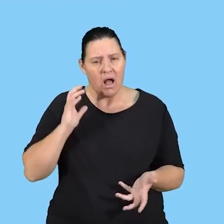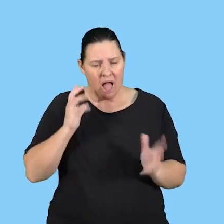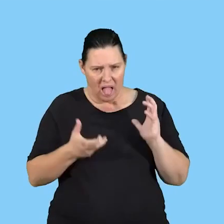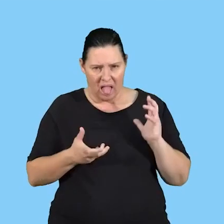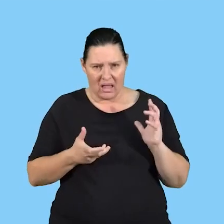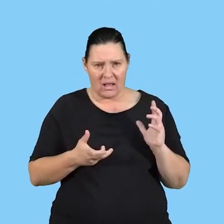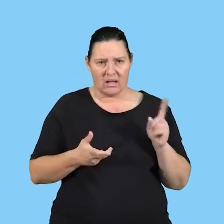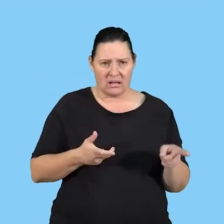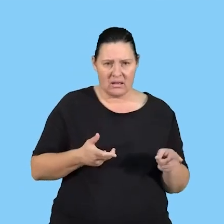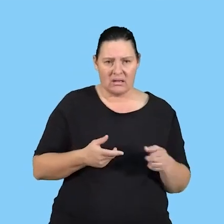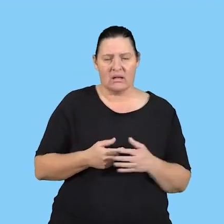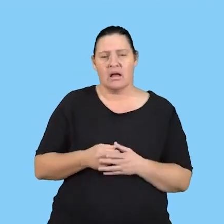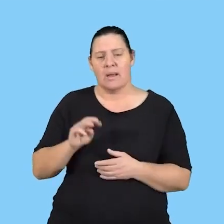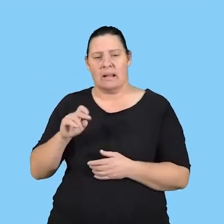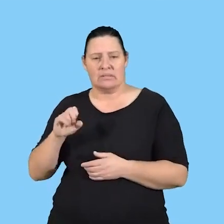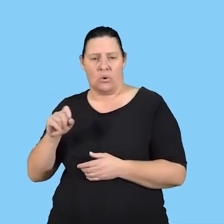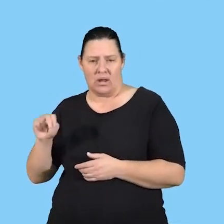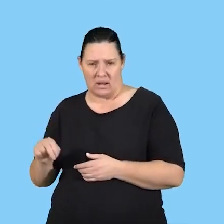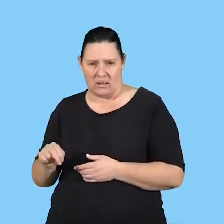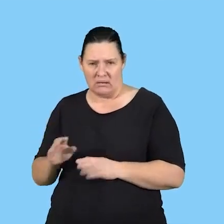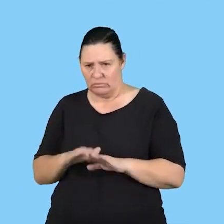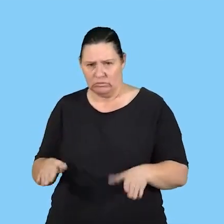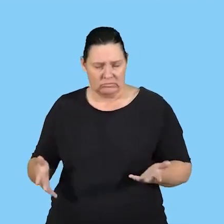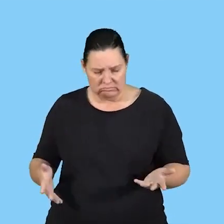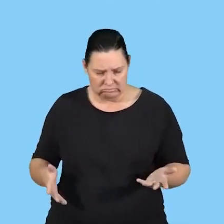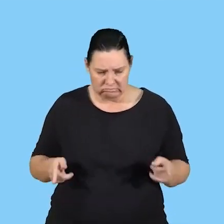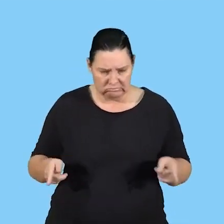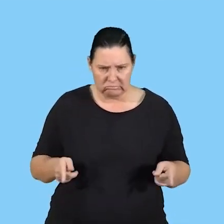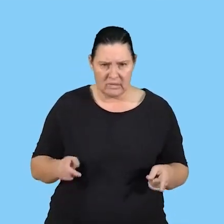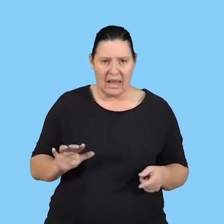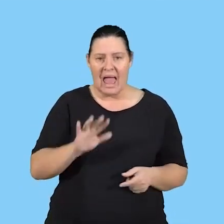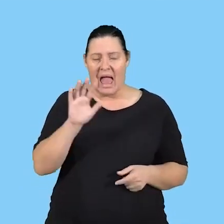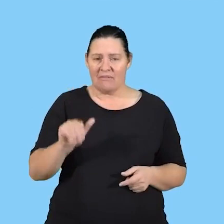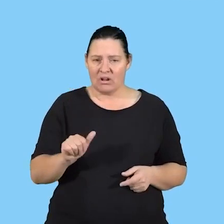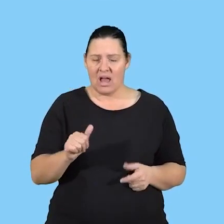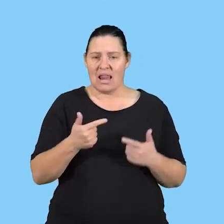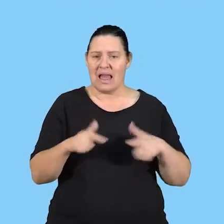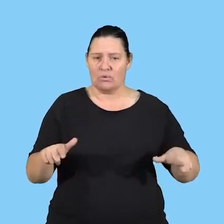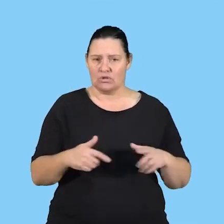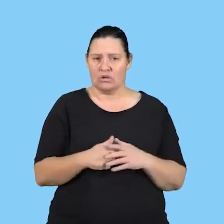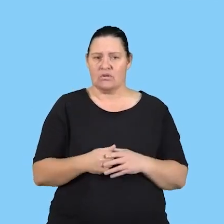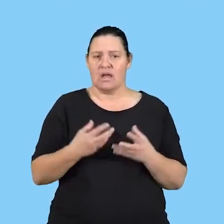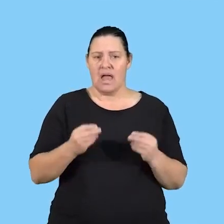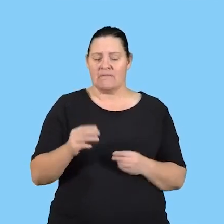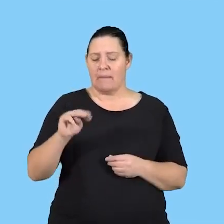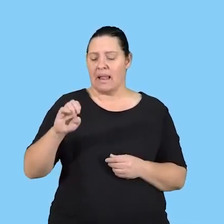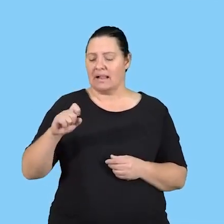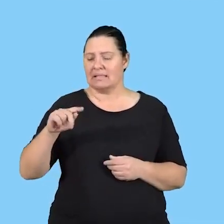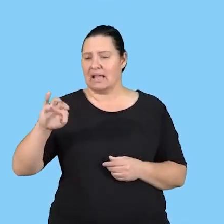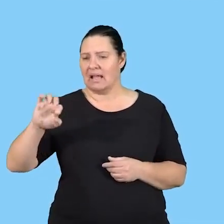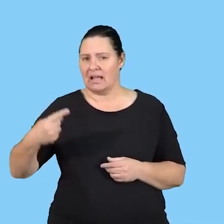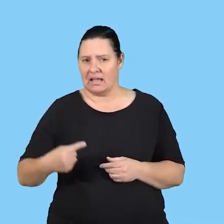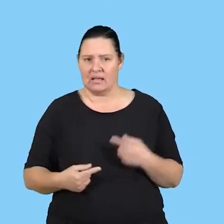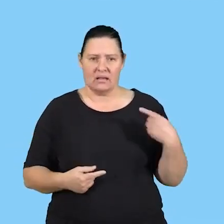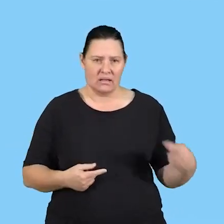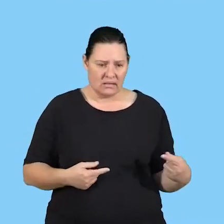between dissolving and melting with children, and we know in African languages when you have melting and dissolving, you actually